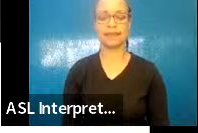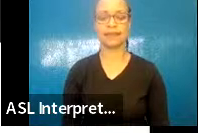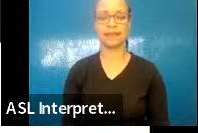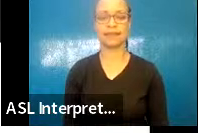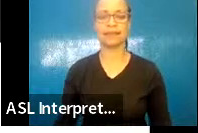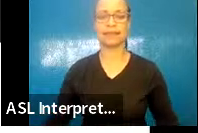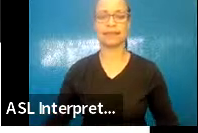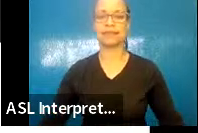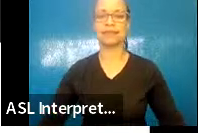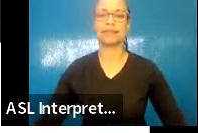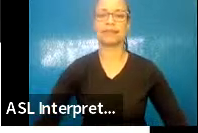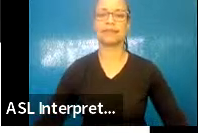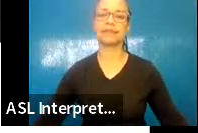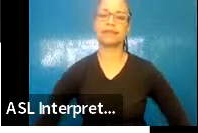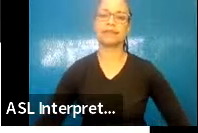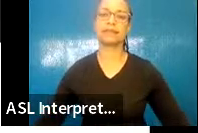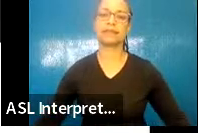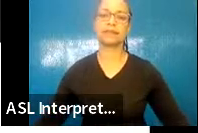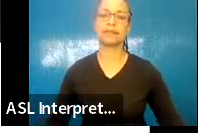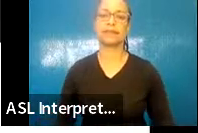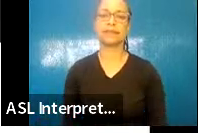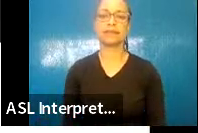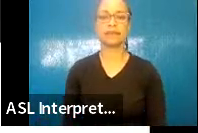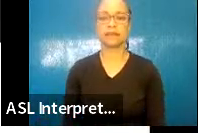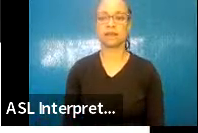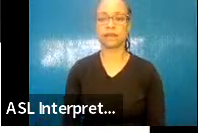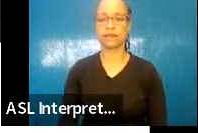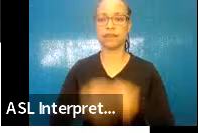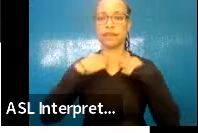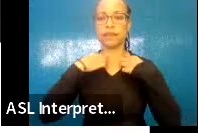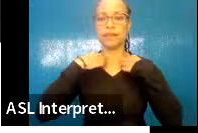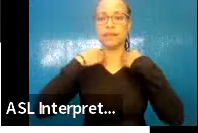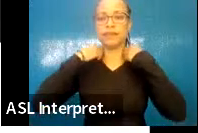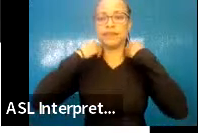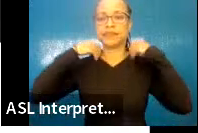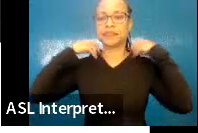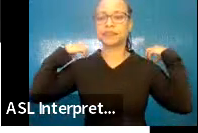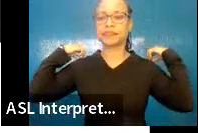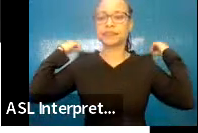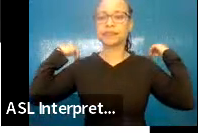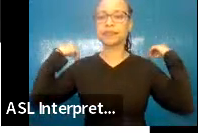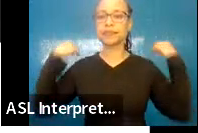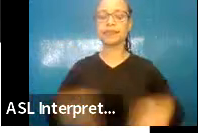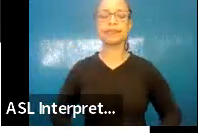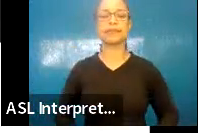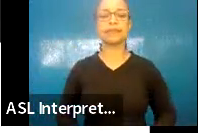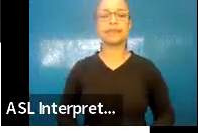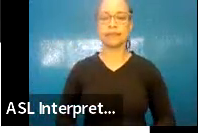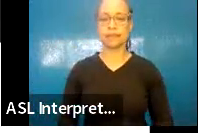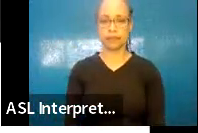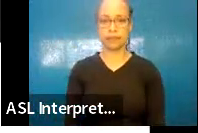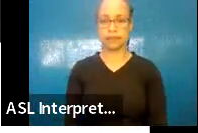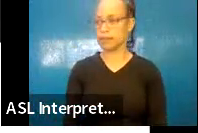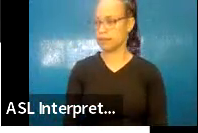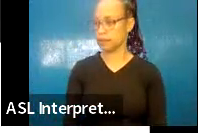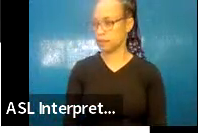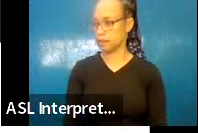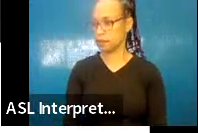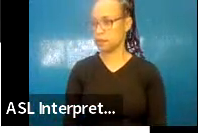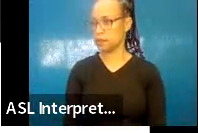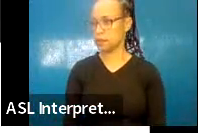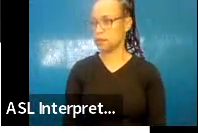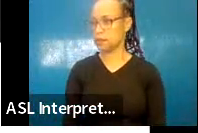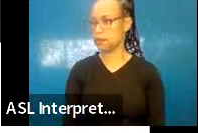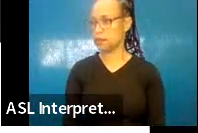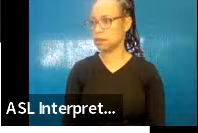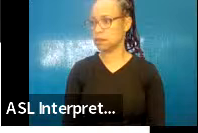Tenemos esta junta en inglés y español. Si ustedes quieren la interpretación, seleccionen